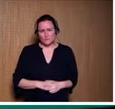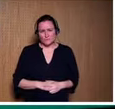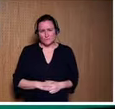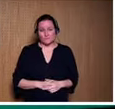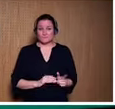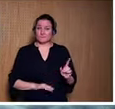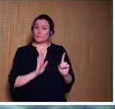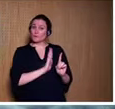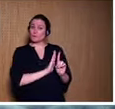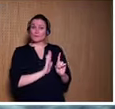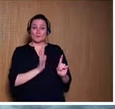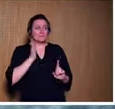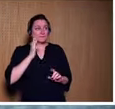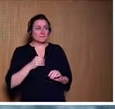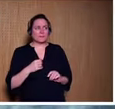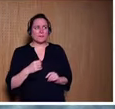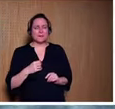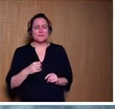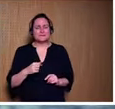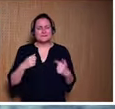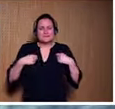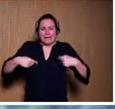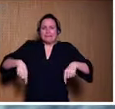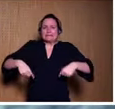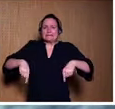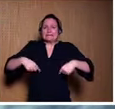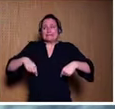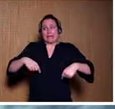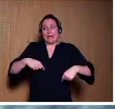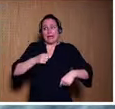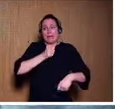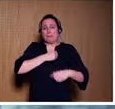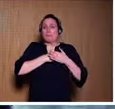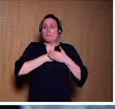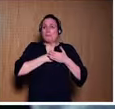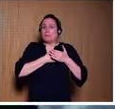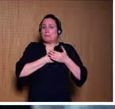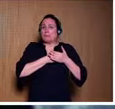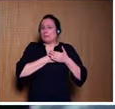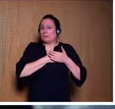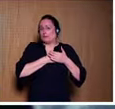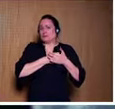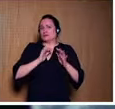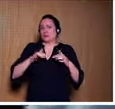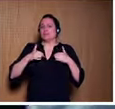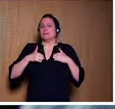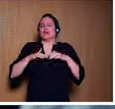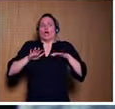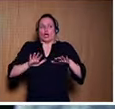I'm really nervous. I didn't think I would be, but my heart is pounding, so I'm going to try and speak very slowly.